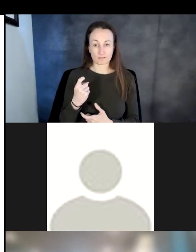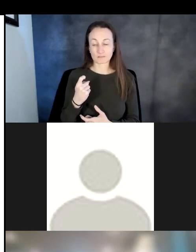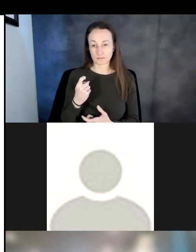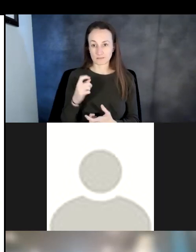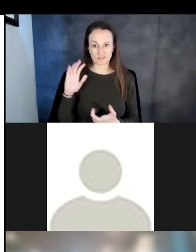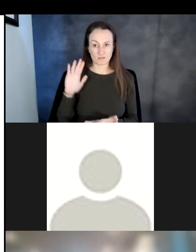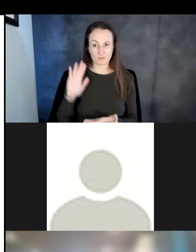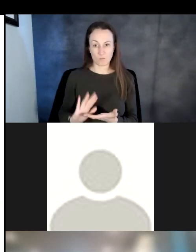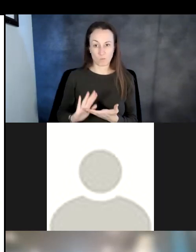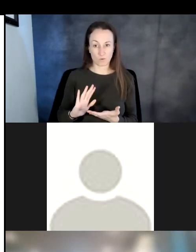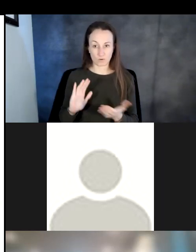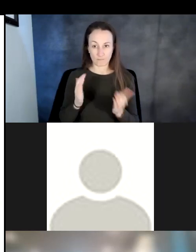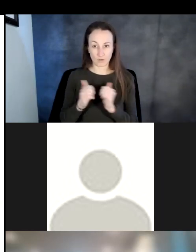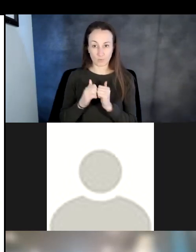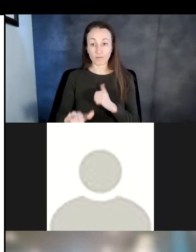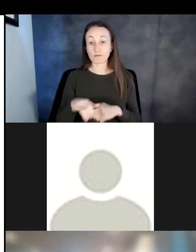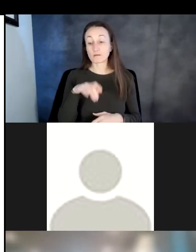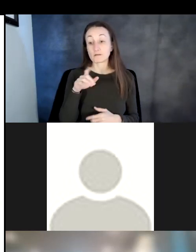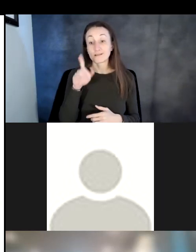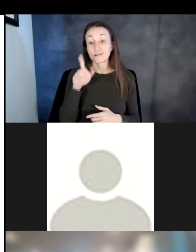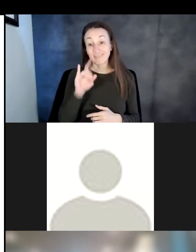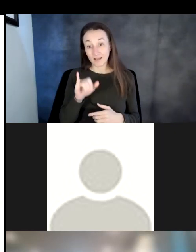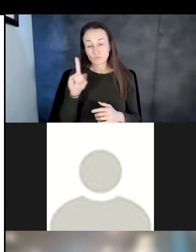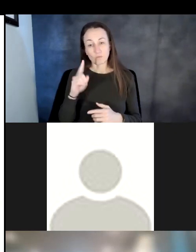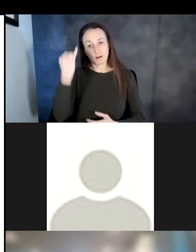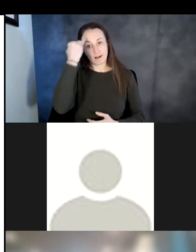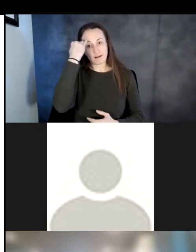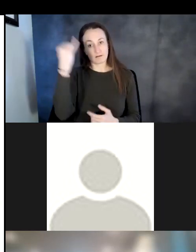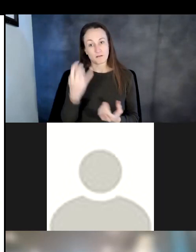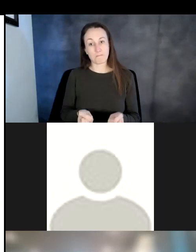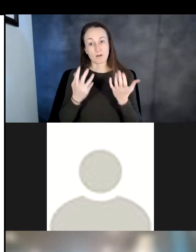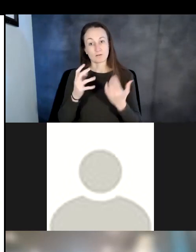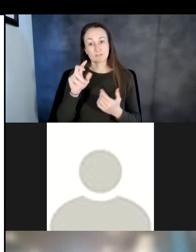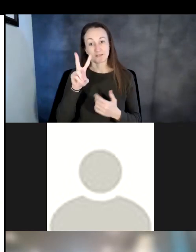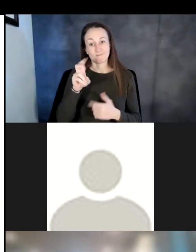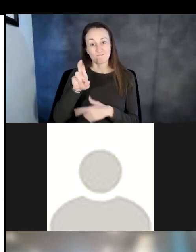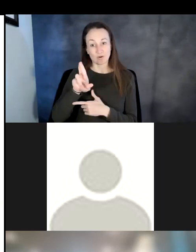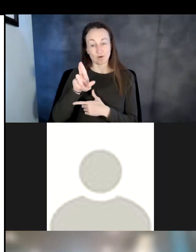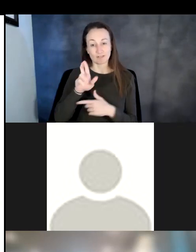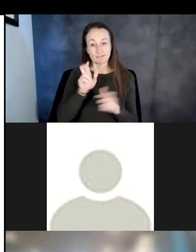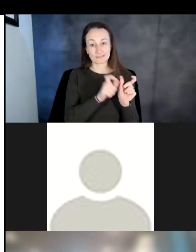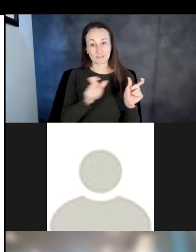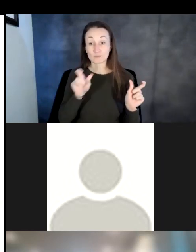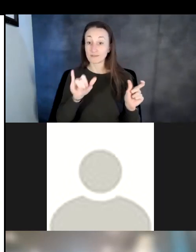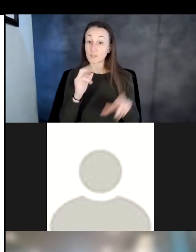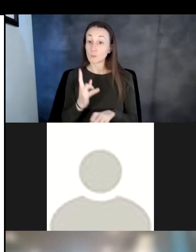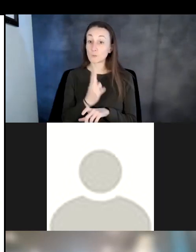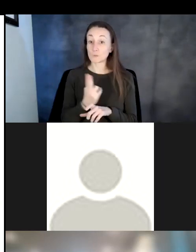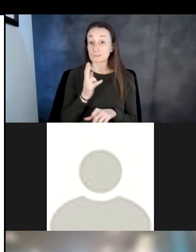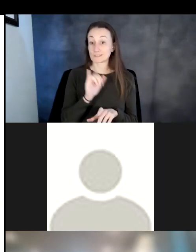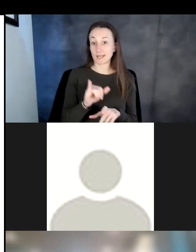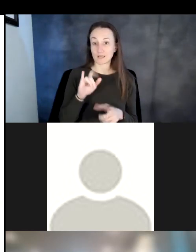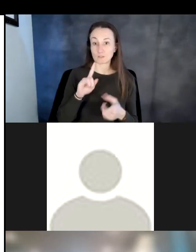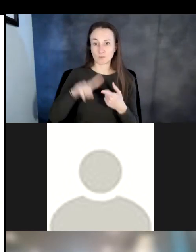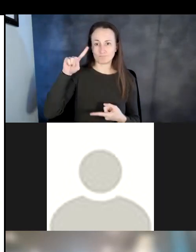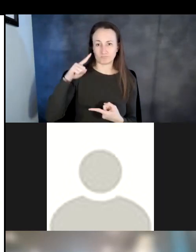this is where we kind of come to this idea of every variant sequencing, or the strategy that it uses to drop those reads